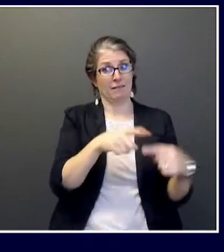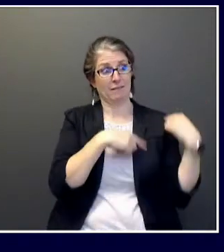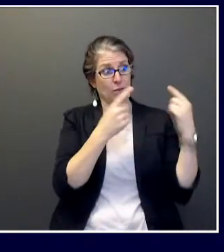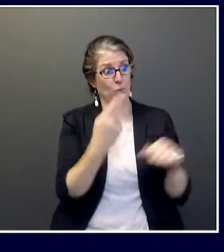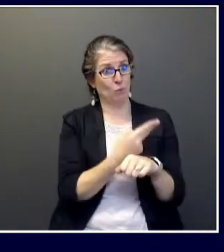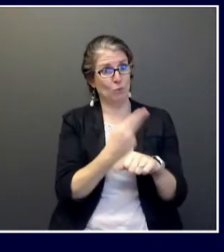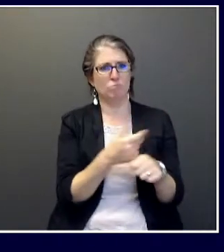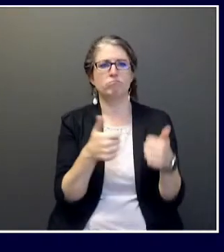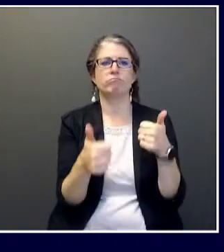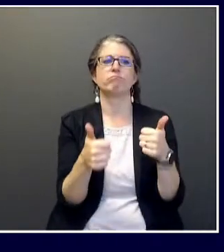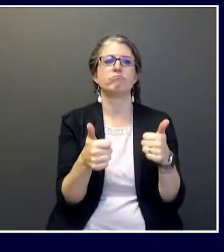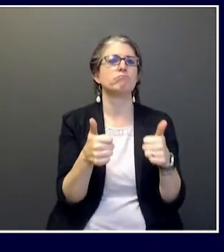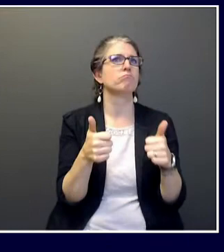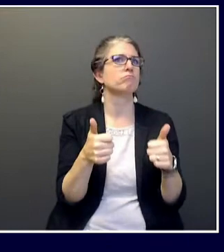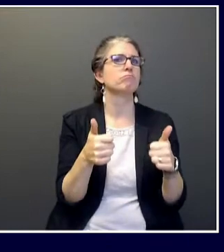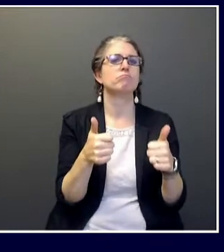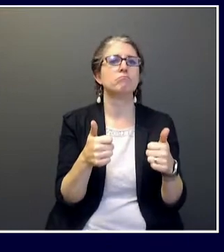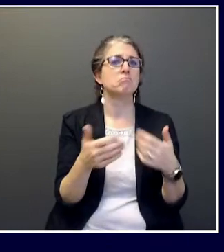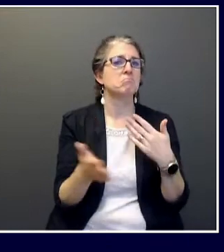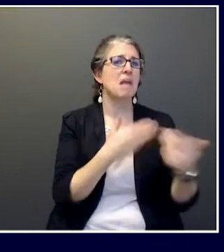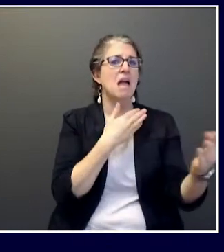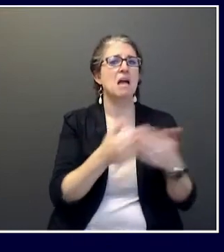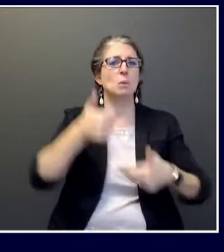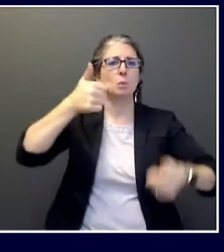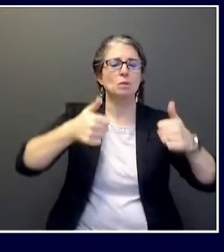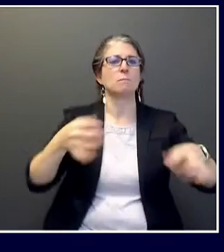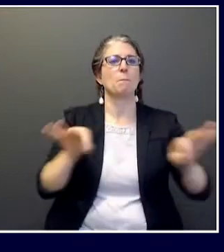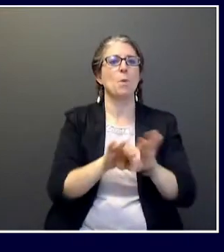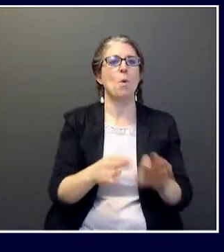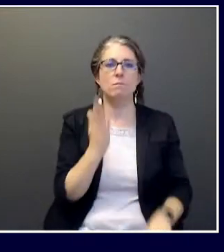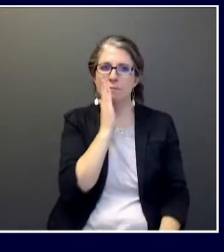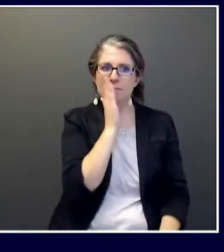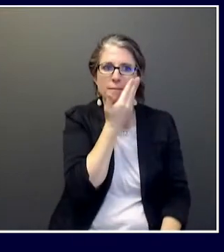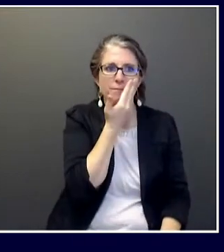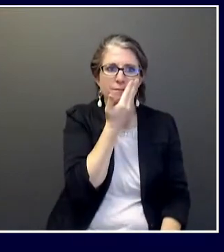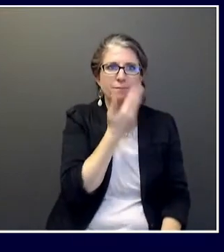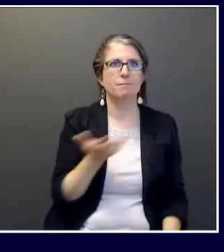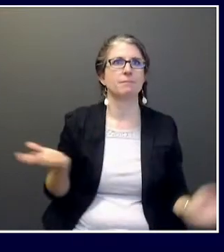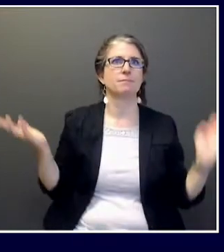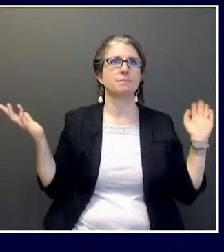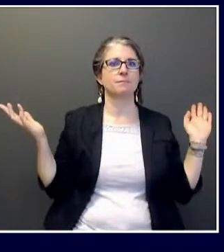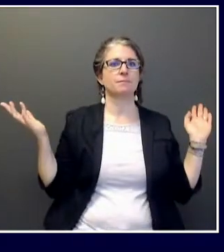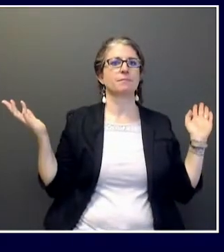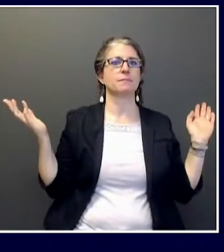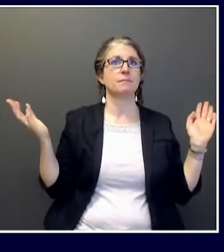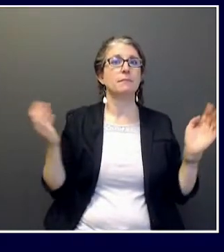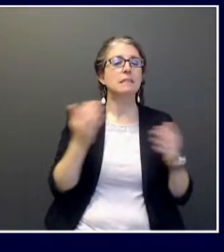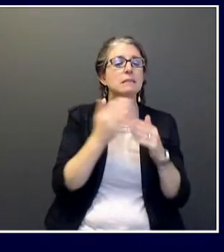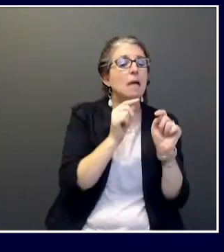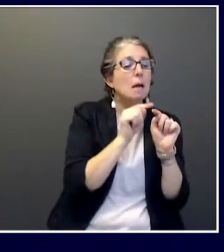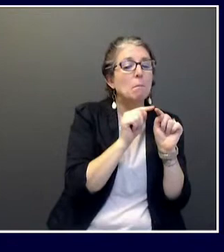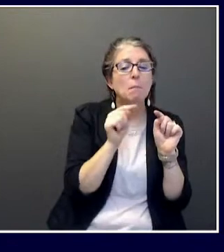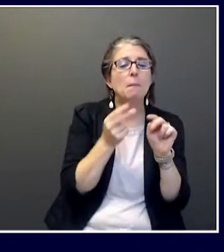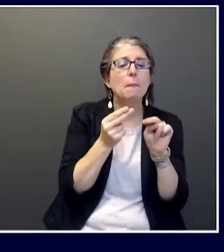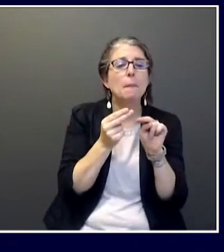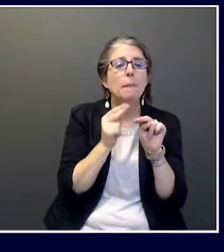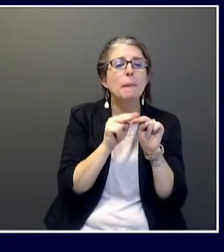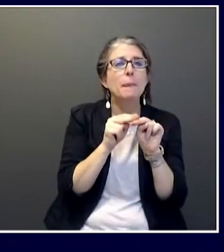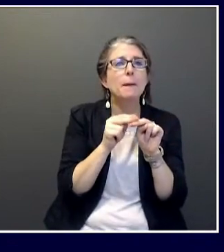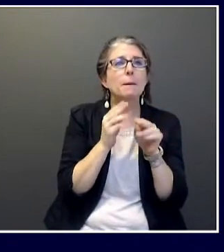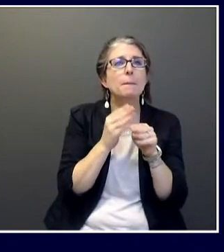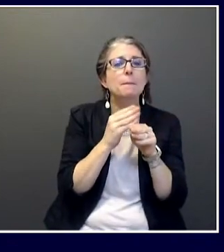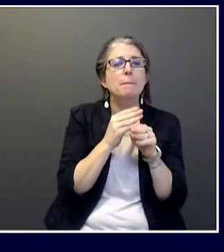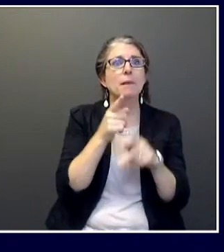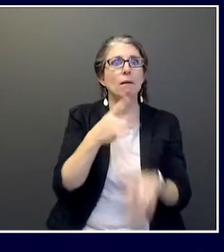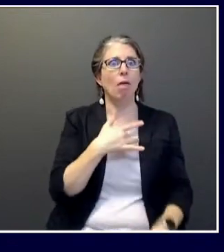If everything else were equal, a surgical mask probably affords a bit better protection, but don't feel bad and don't feel the need to abandon your cloth